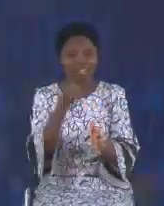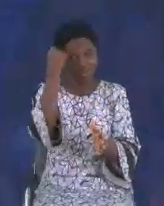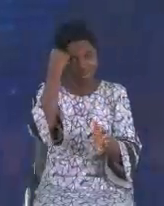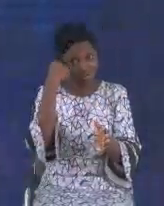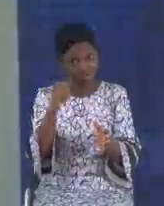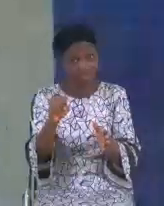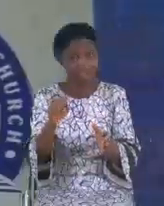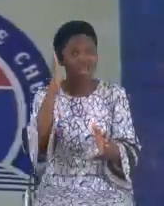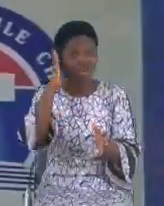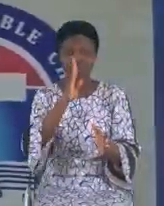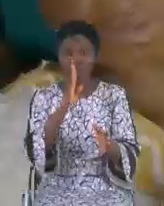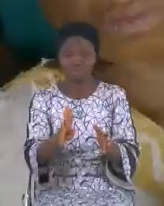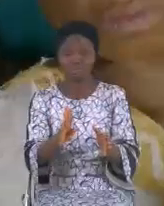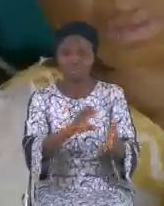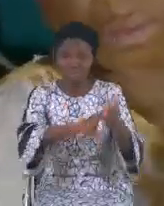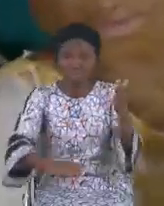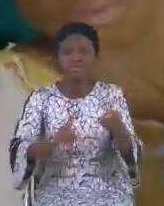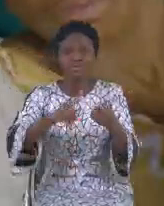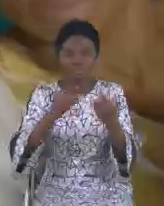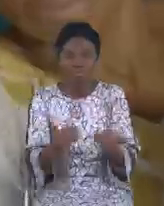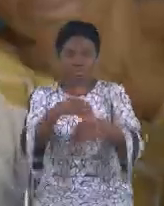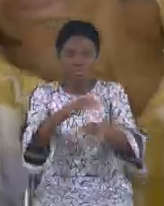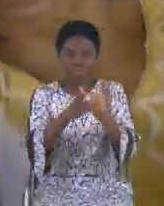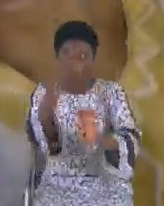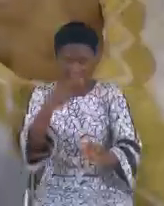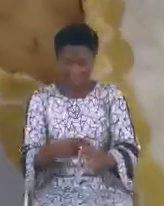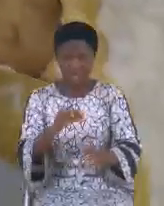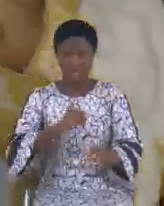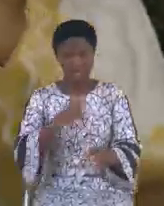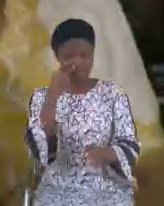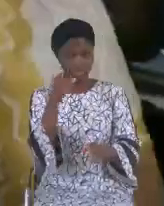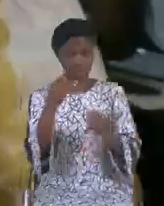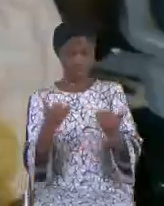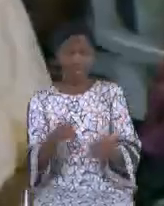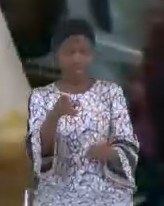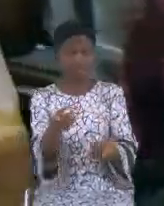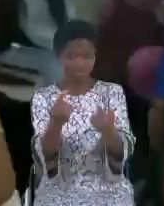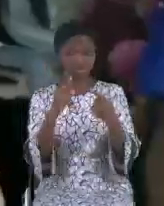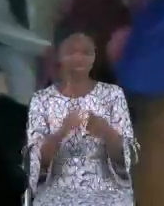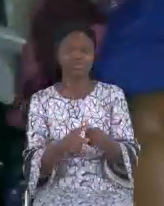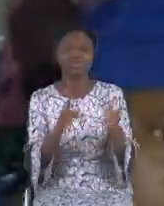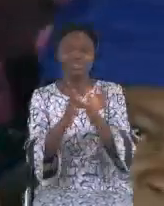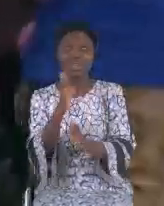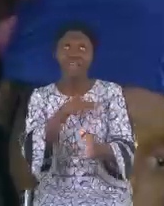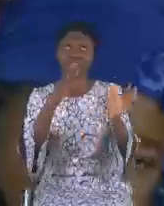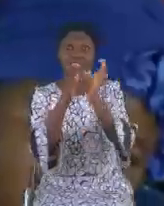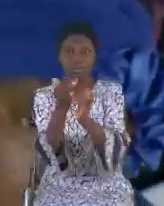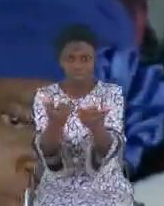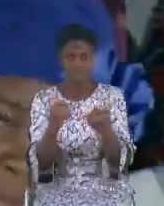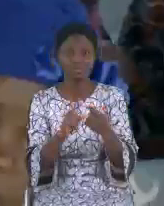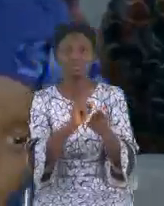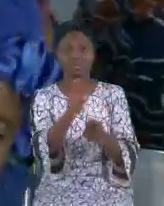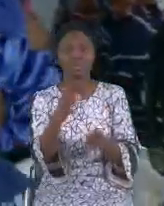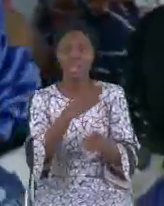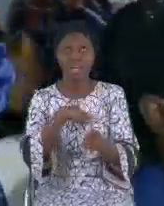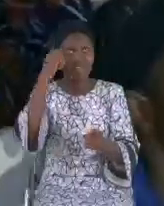will be cured tonight. I see you now, you come to Jesus, and Jesus comes to you, and he is the